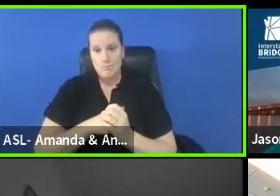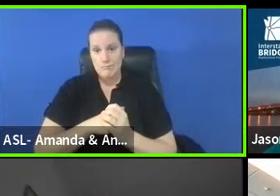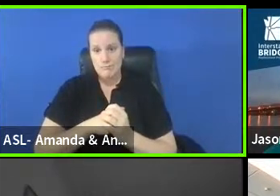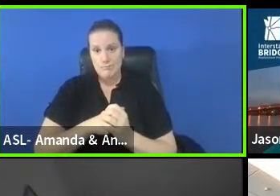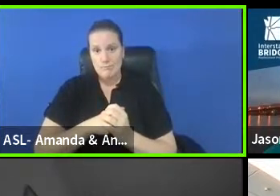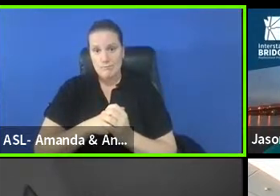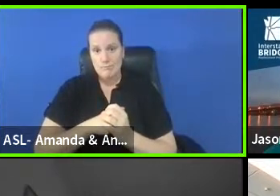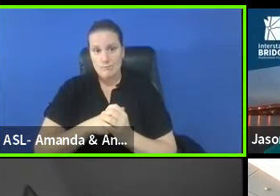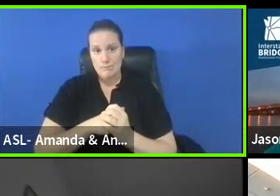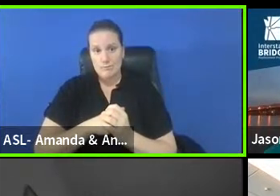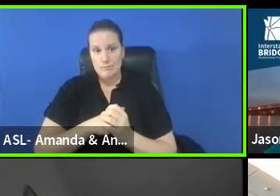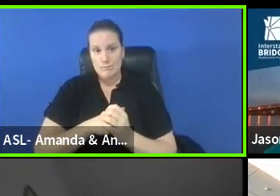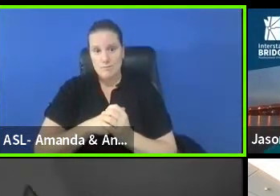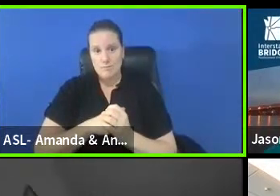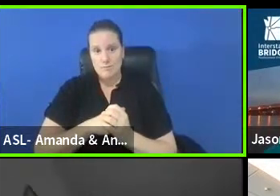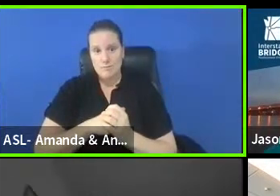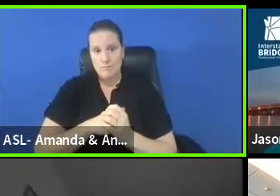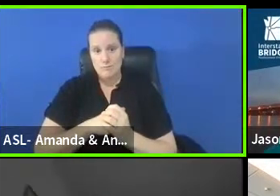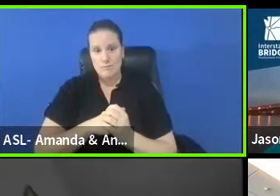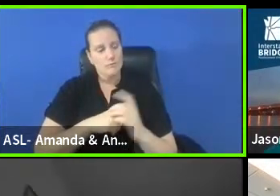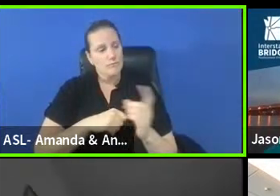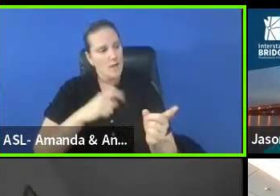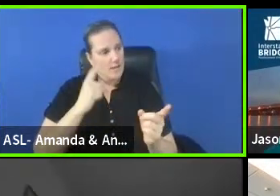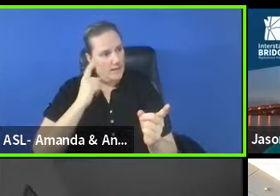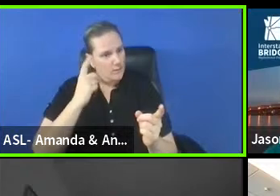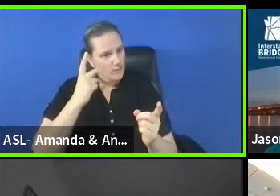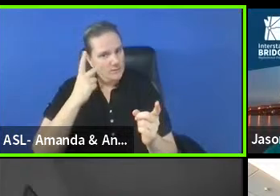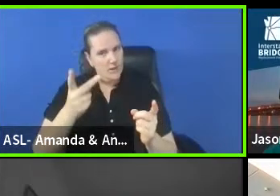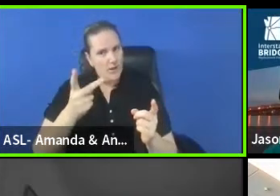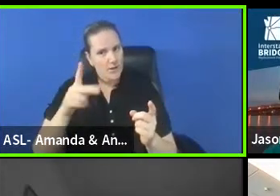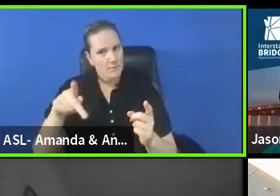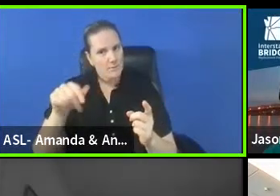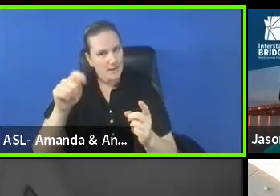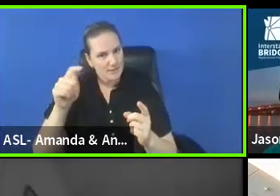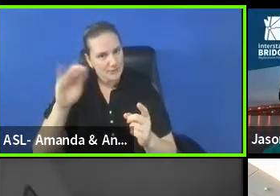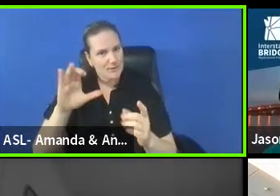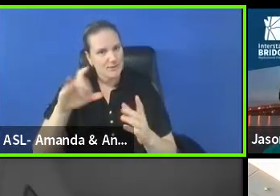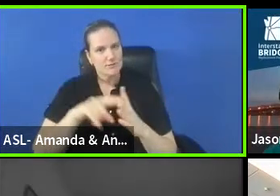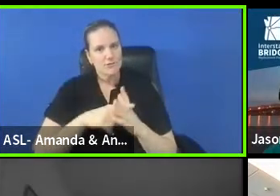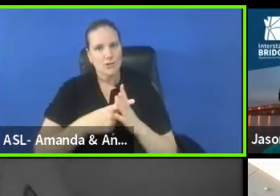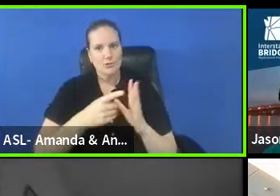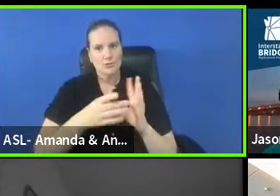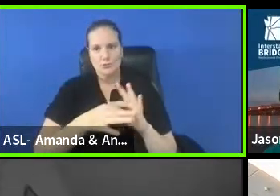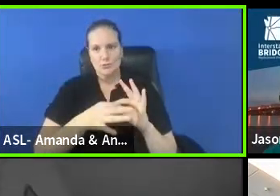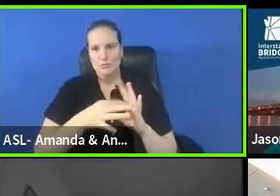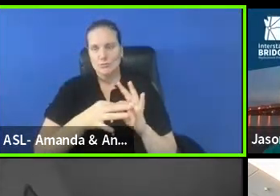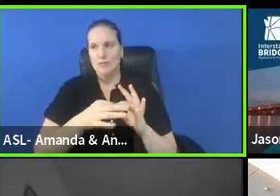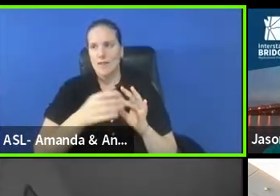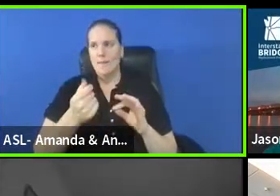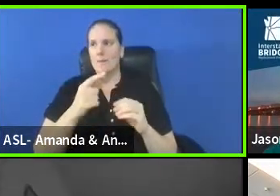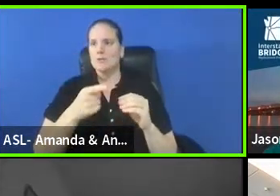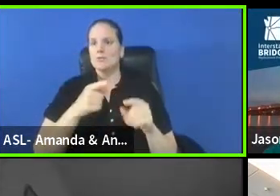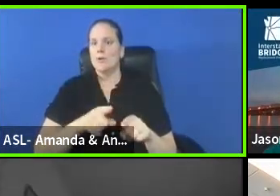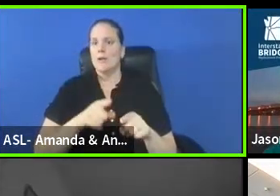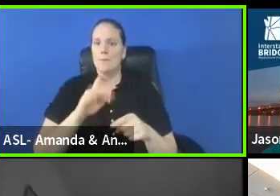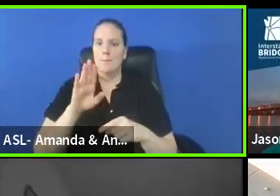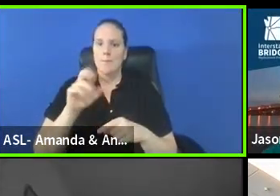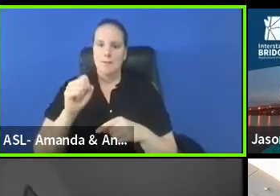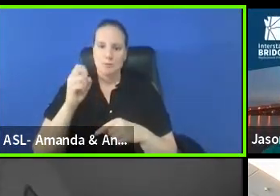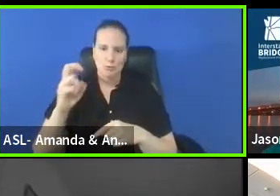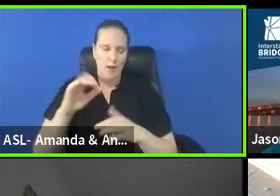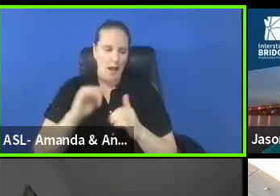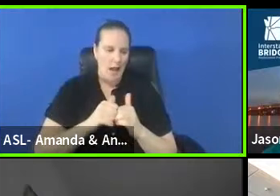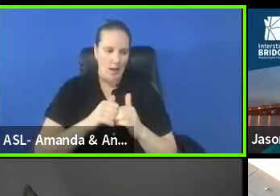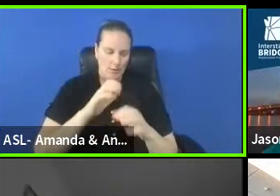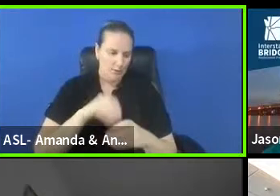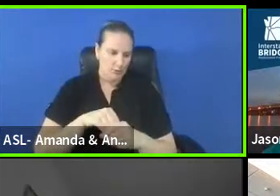Well, and I think, Tom, we saw Patrick start to share a bit during the bus tour about what some of the city's vision was and how it